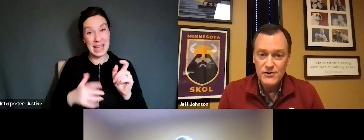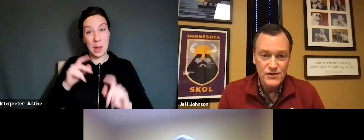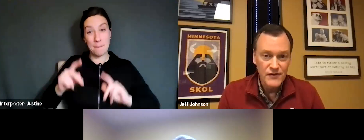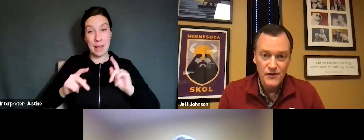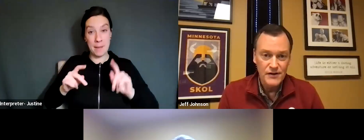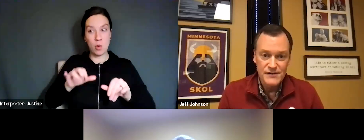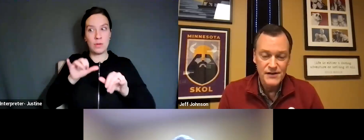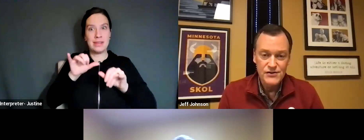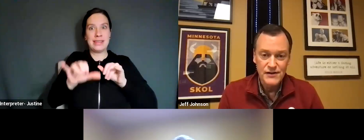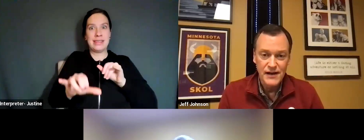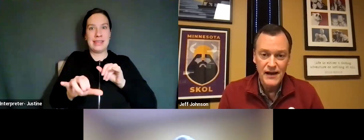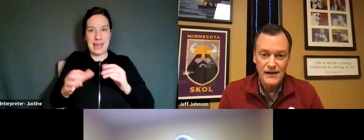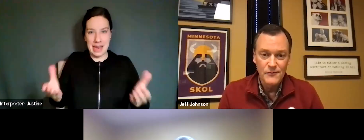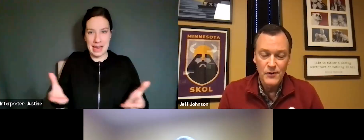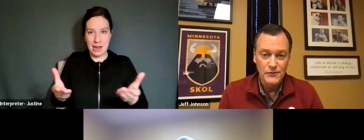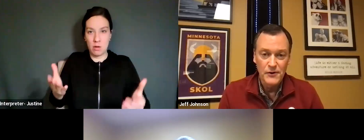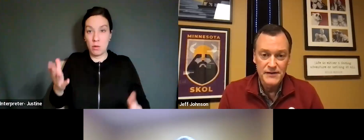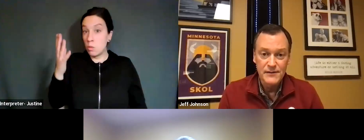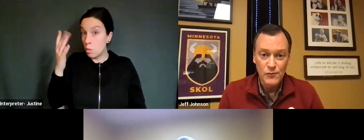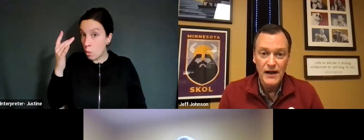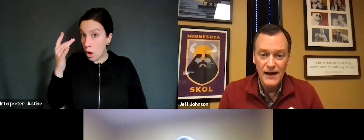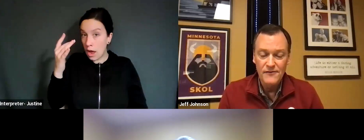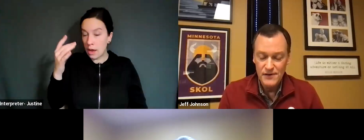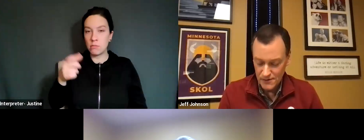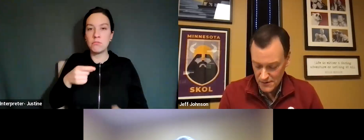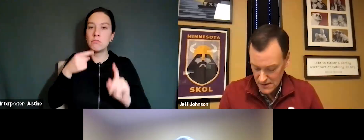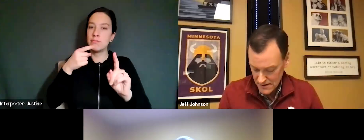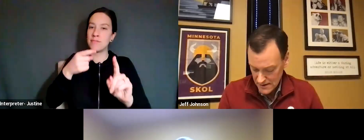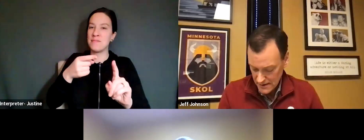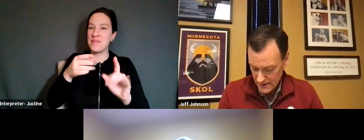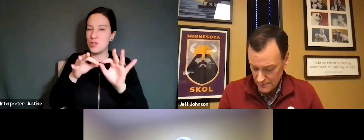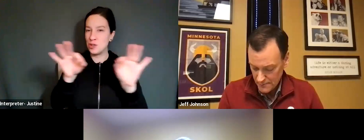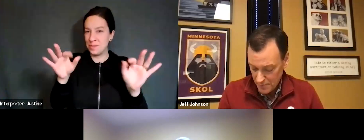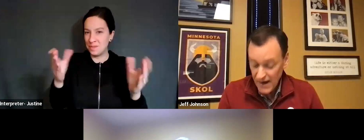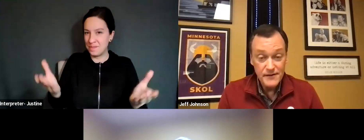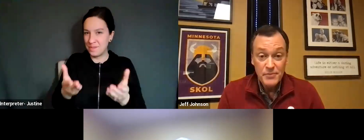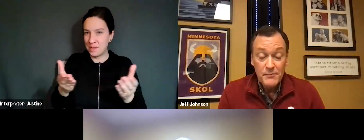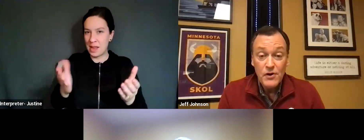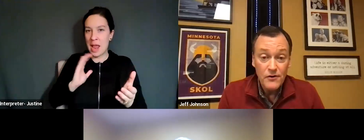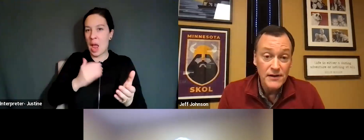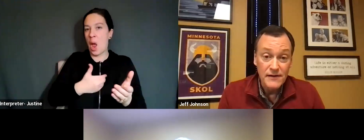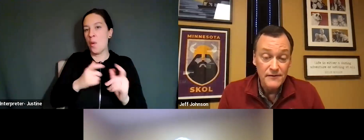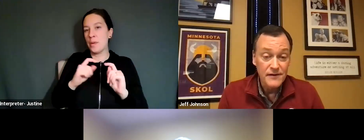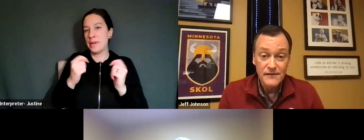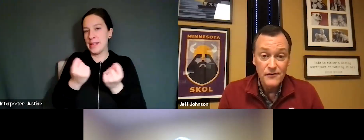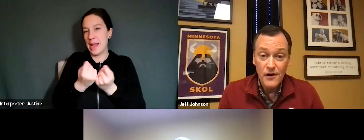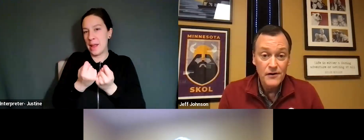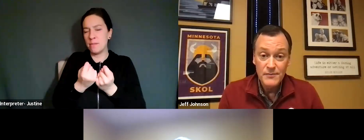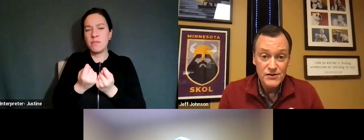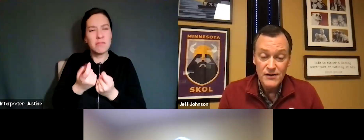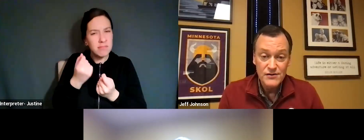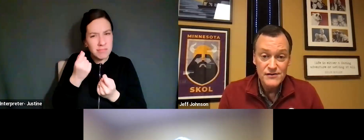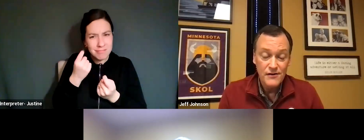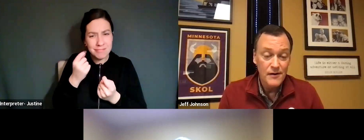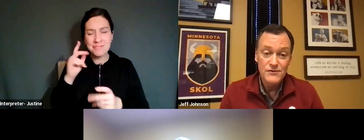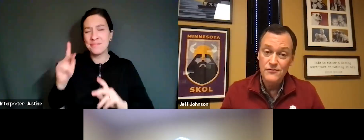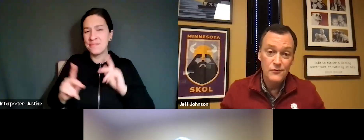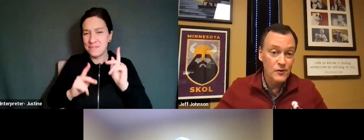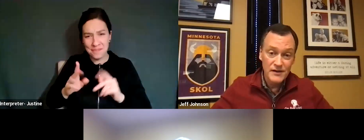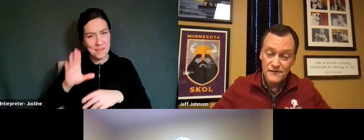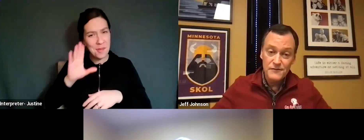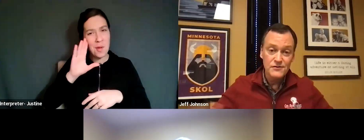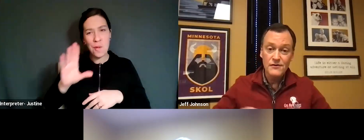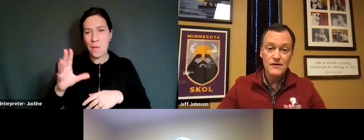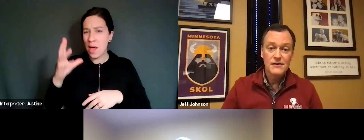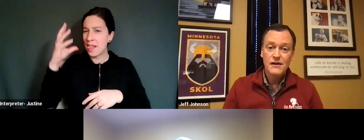of the mission of the organization and what a great team we have here. But people are going to leave and there are going to be changes there. I'm sure there